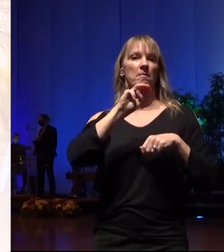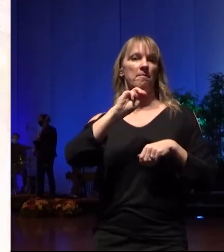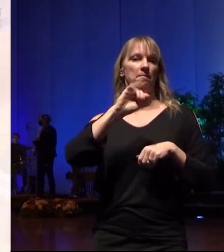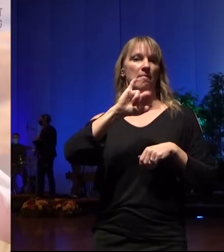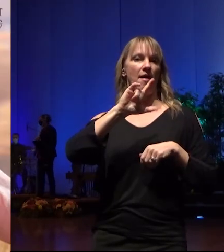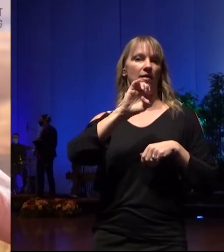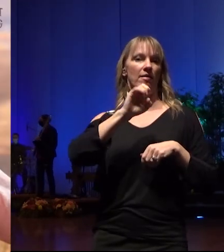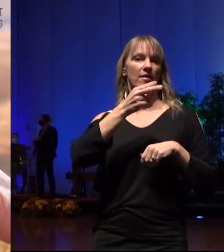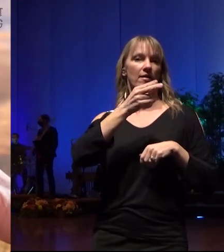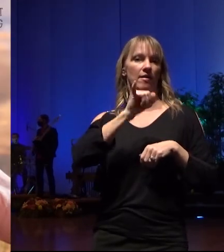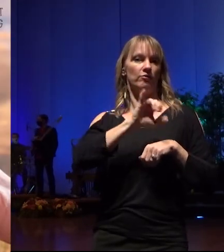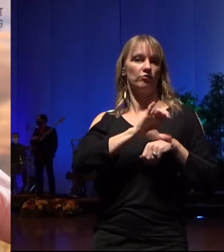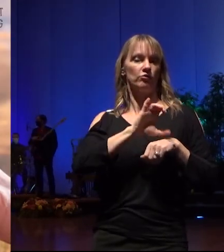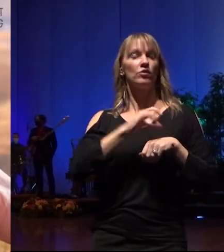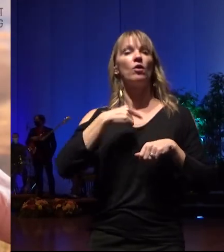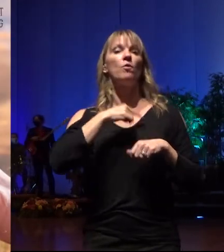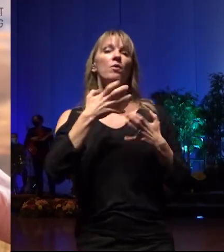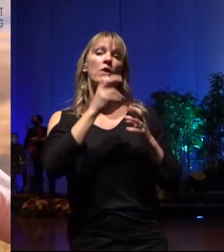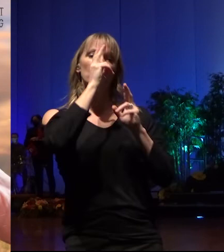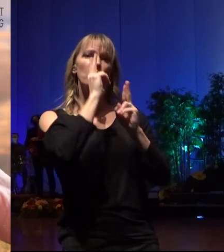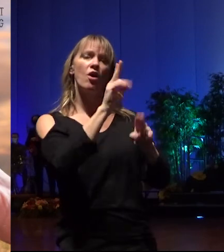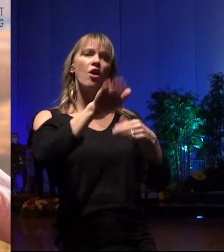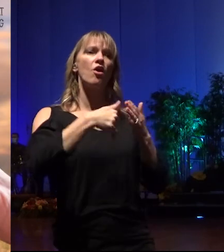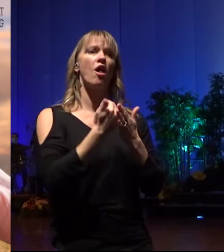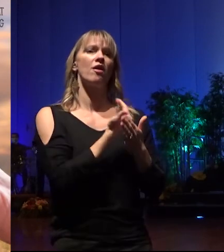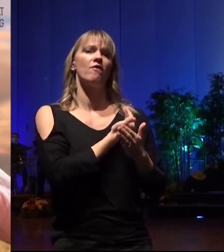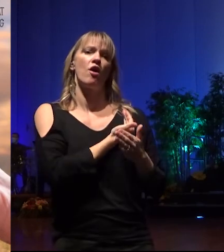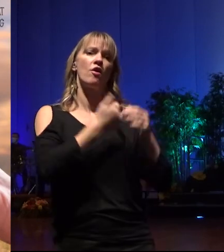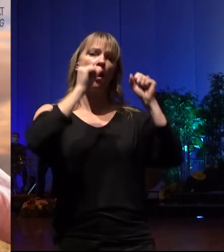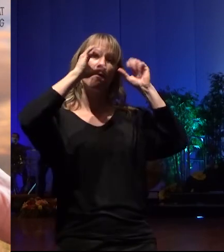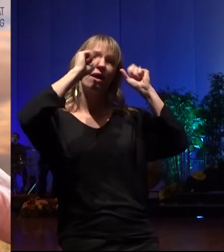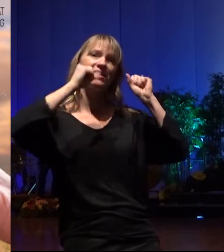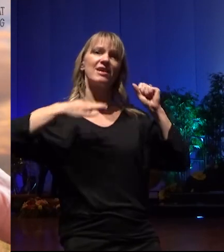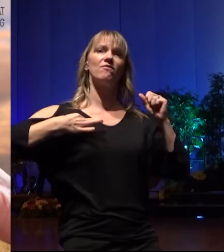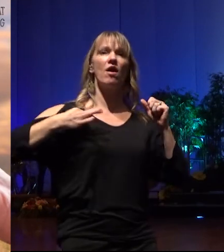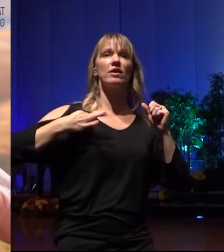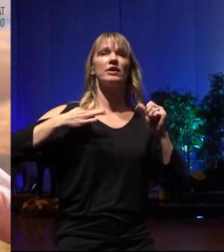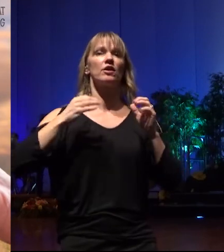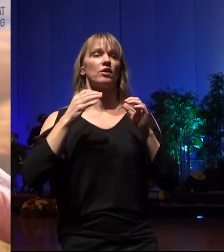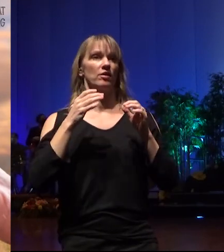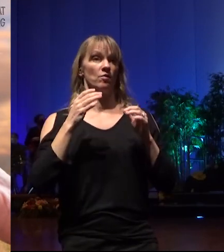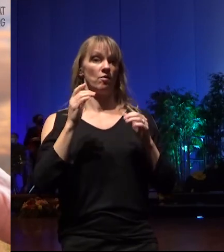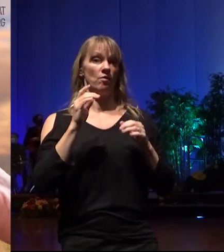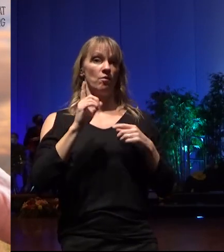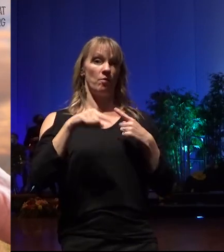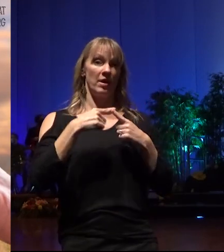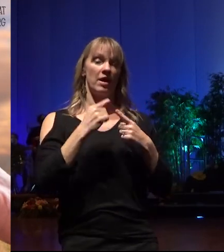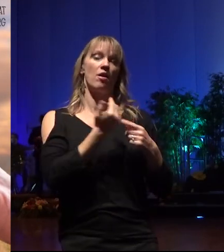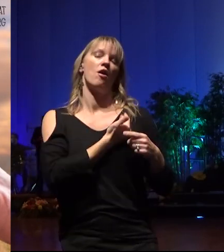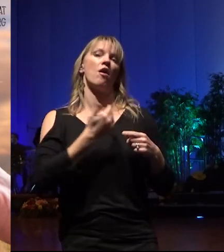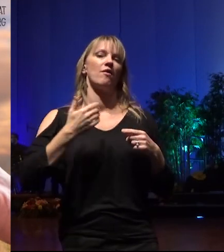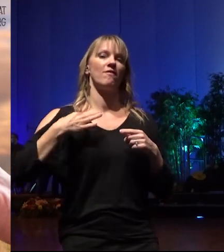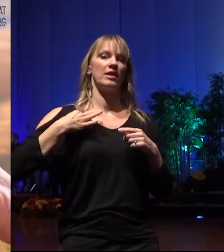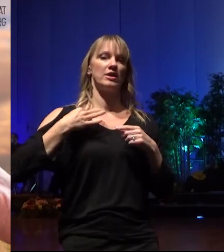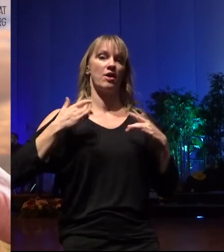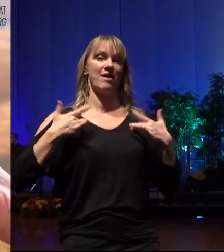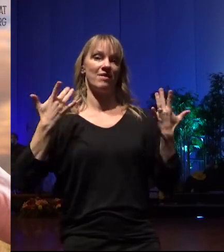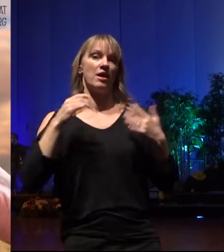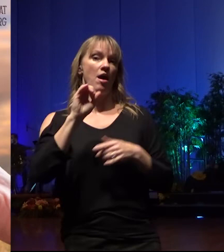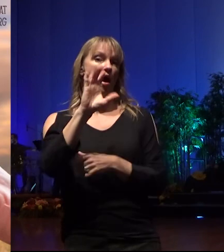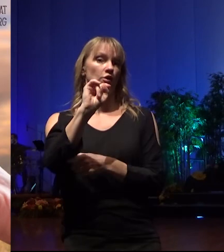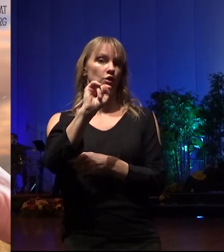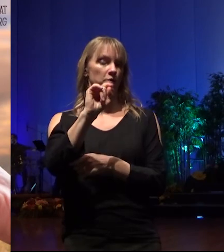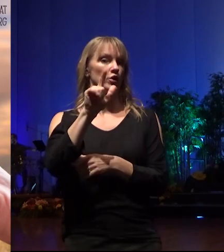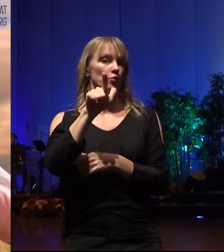Church. We want to honor all of our amazing volunteers at this year's Volunteer Appreciation event this Friday, October